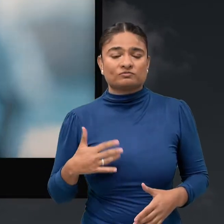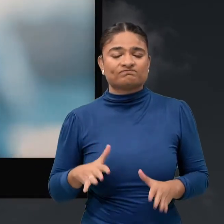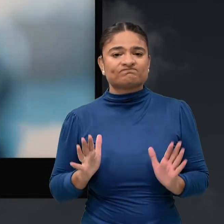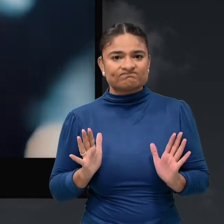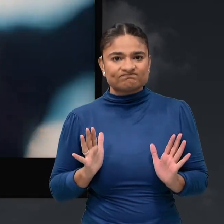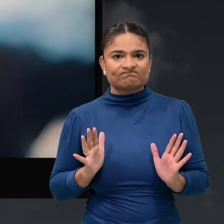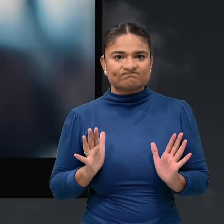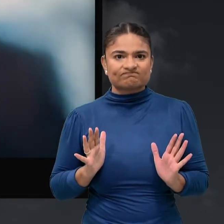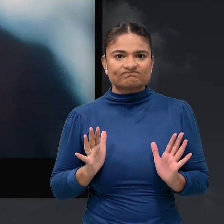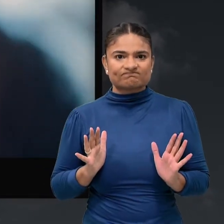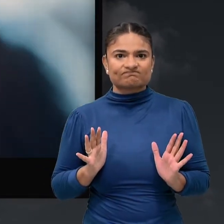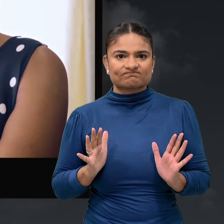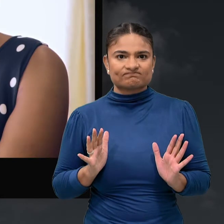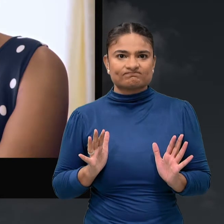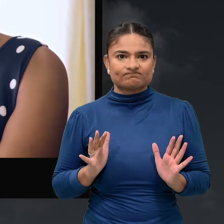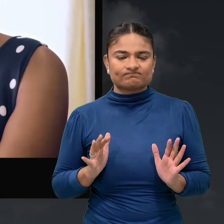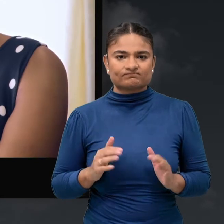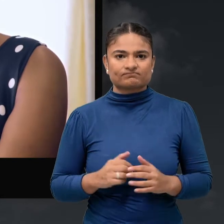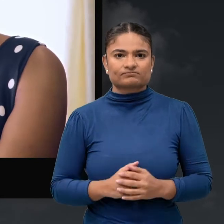me.